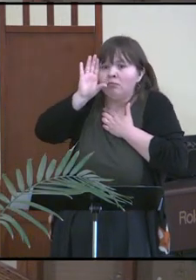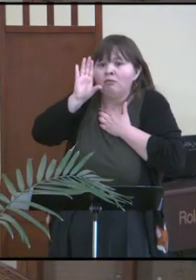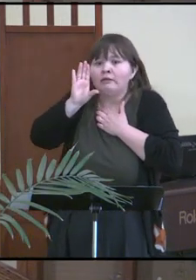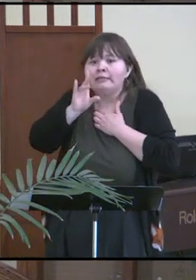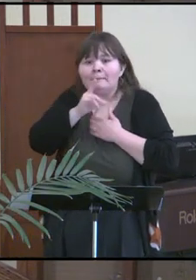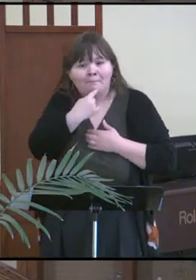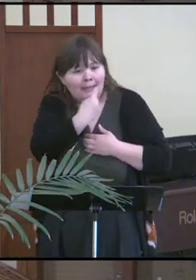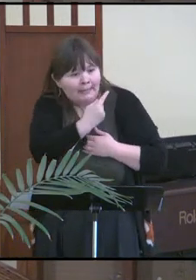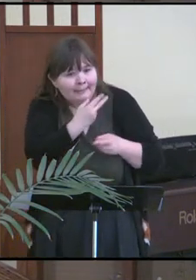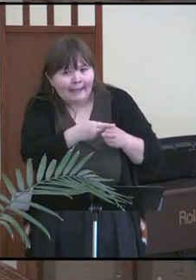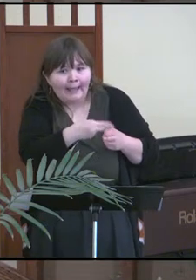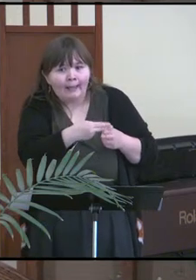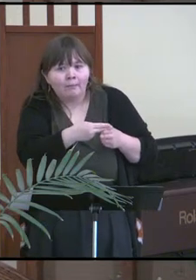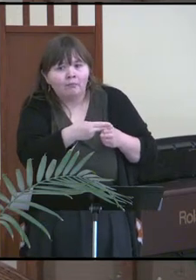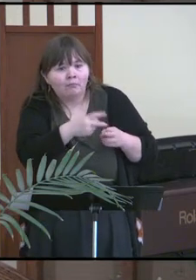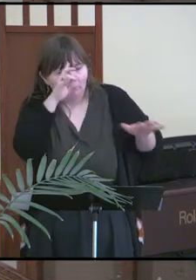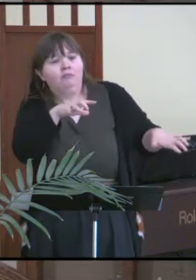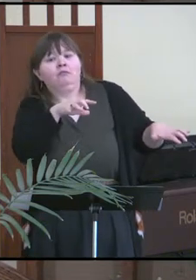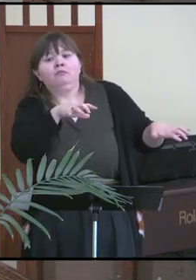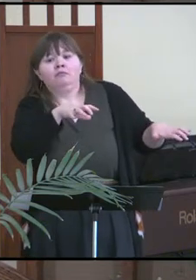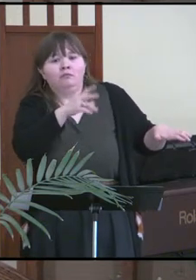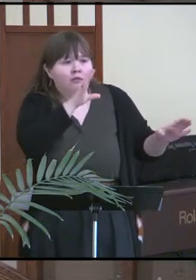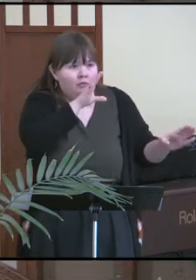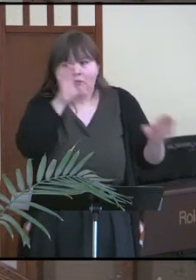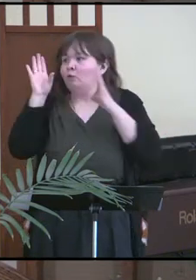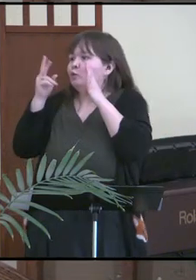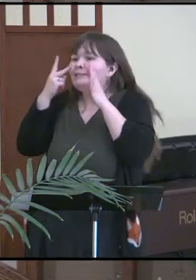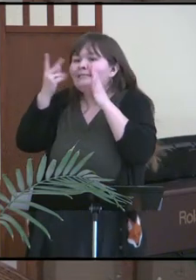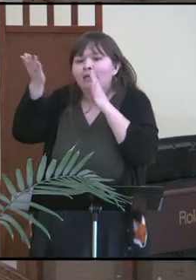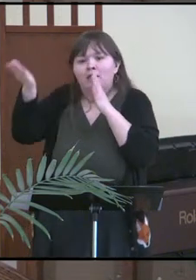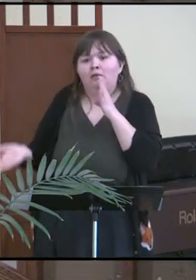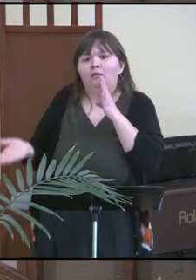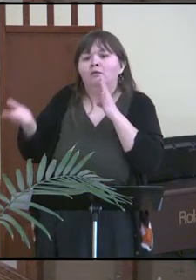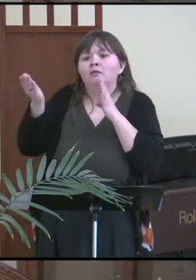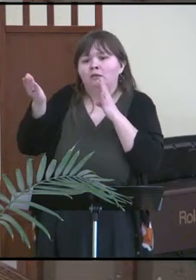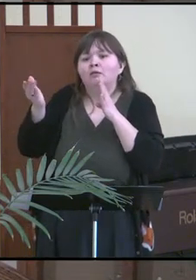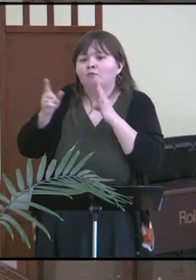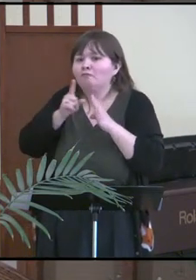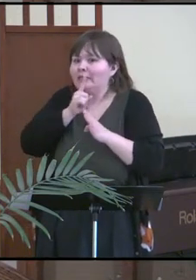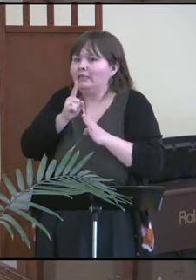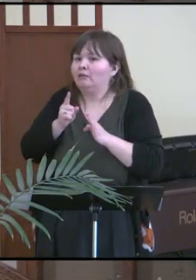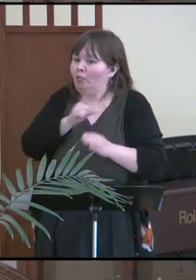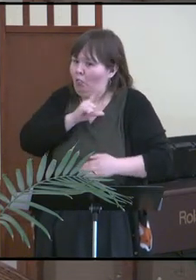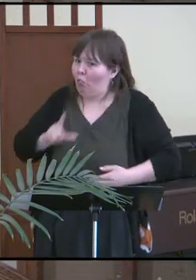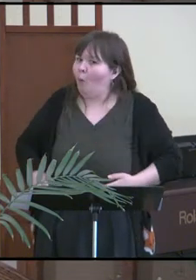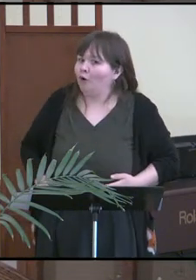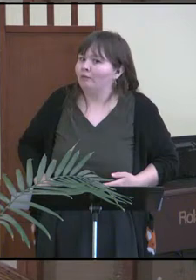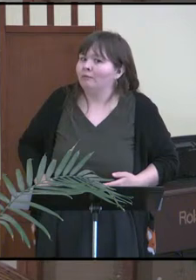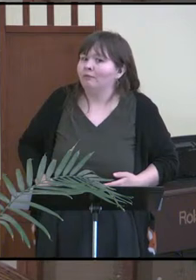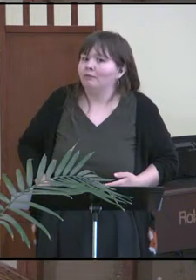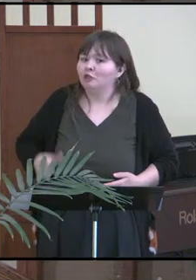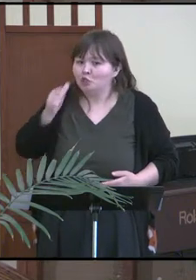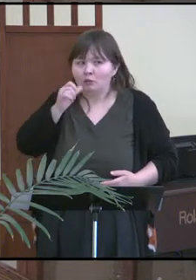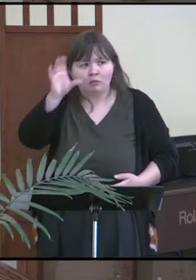her name out loud helps Mary to see the gardener as the Lord that she came in search